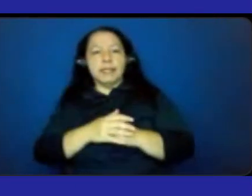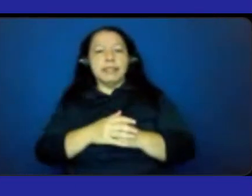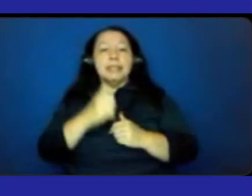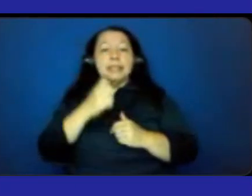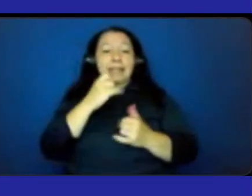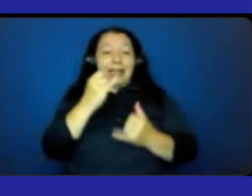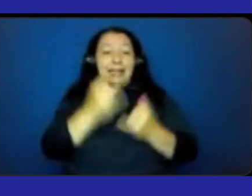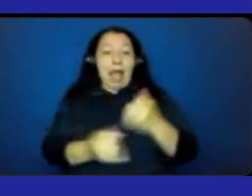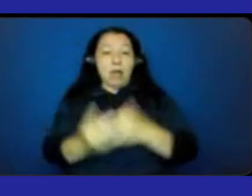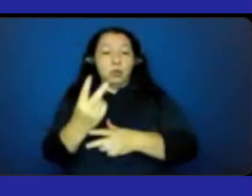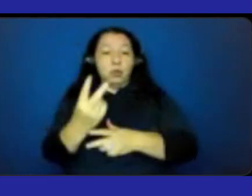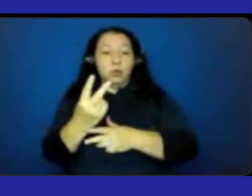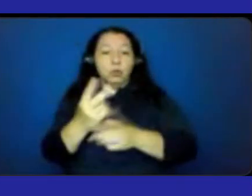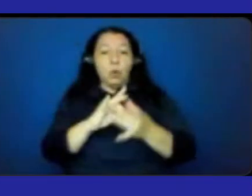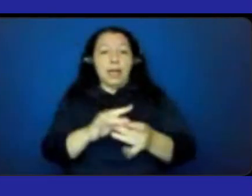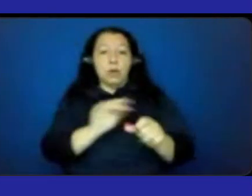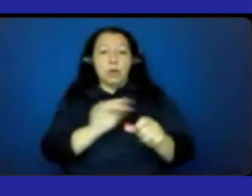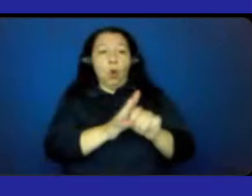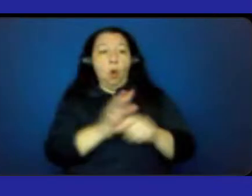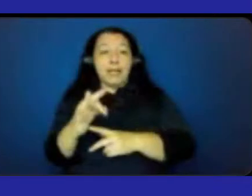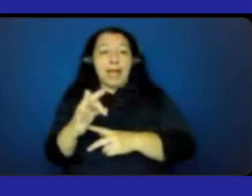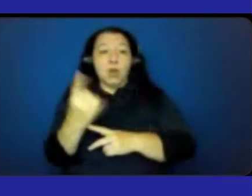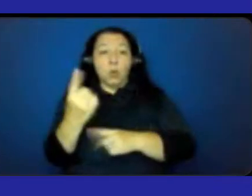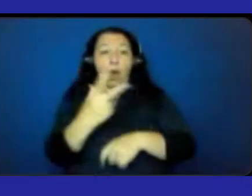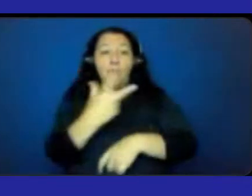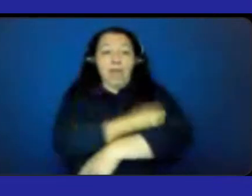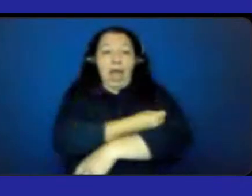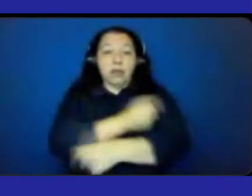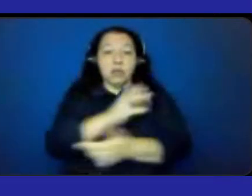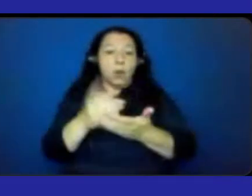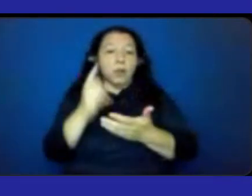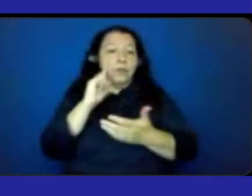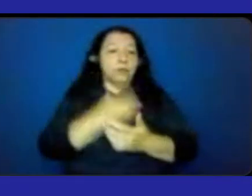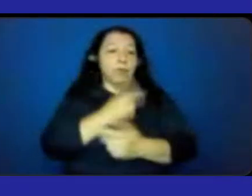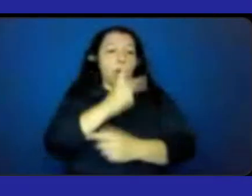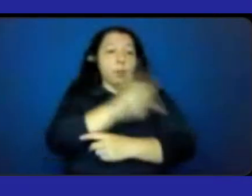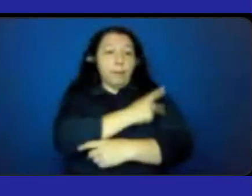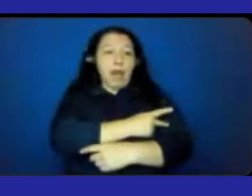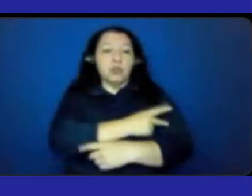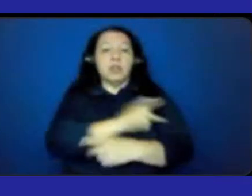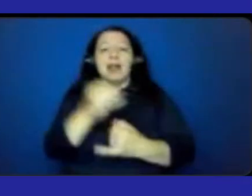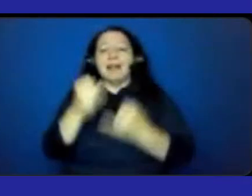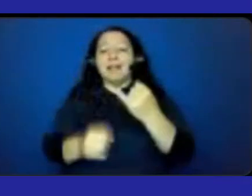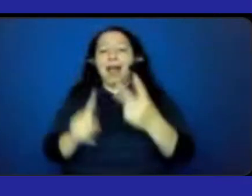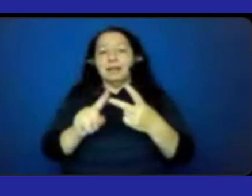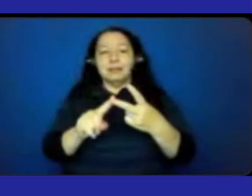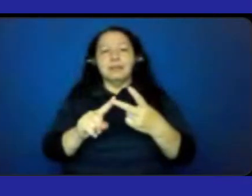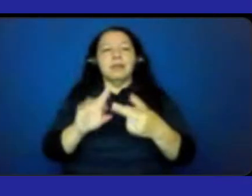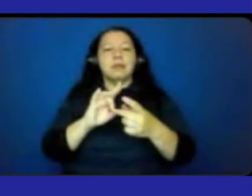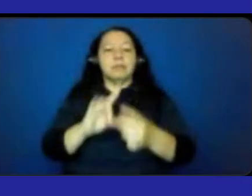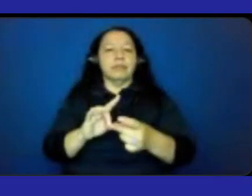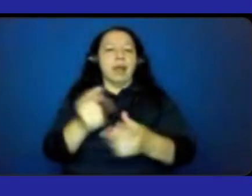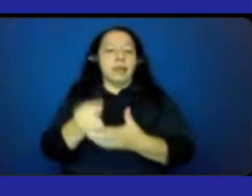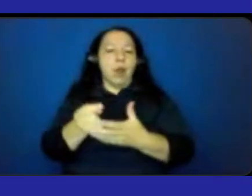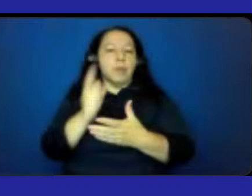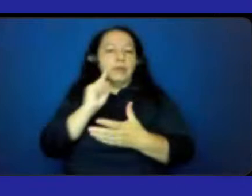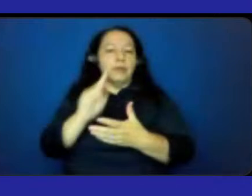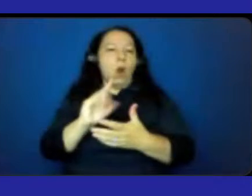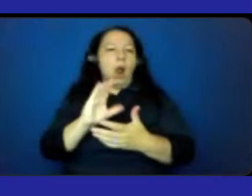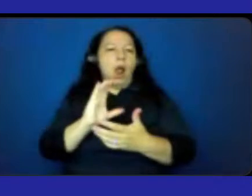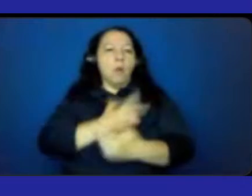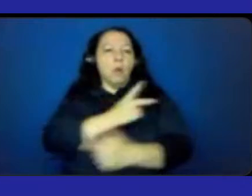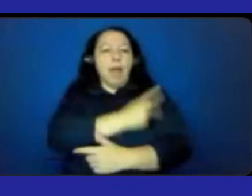related to COVID-19. One is around vaccination rates for our patients, and the last one is about therapies for our patients who test